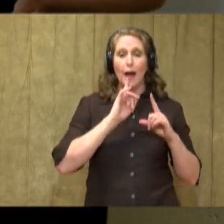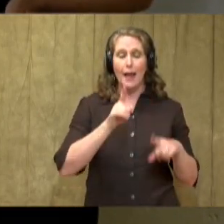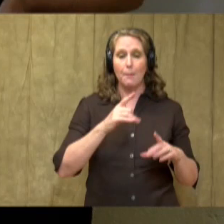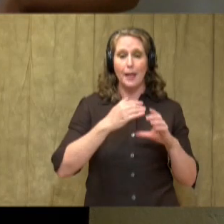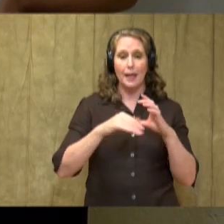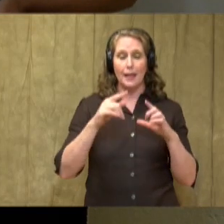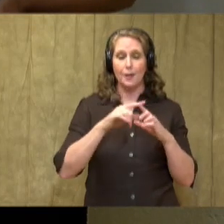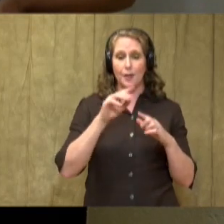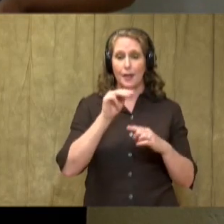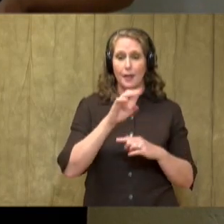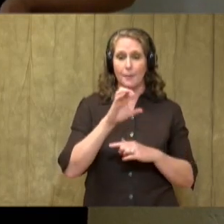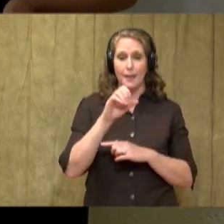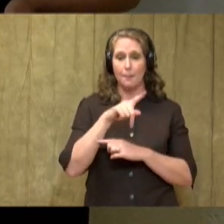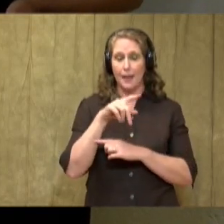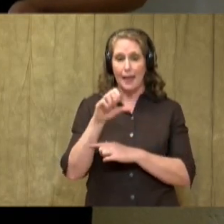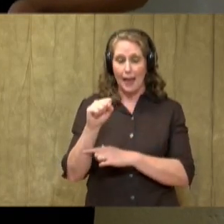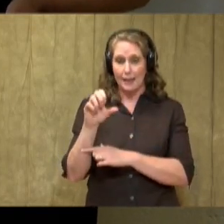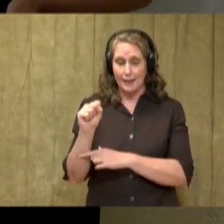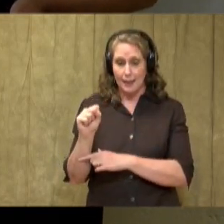to